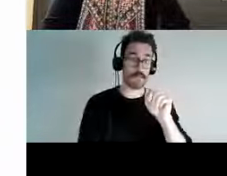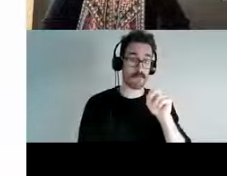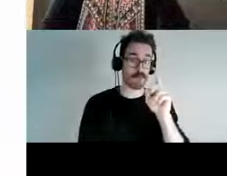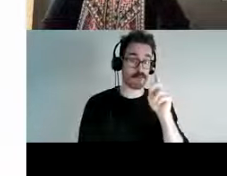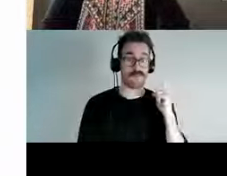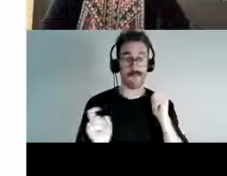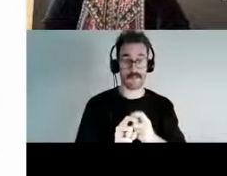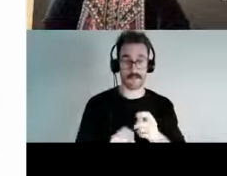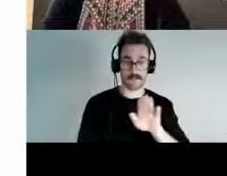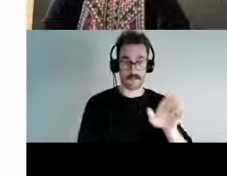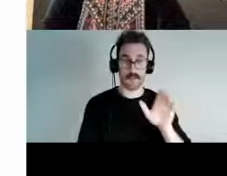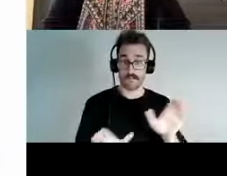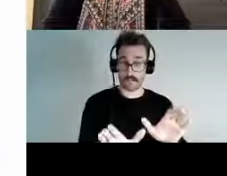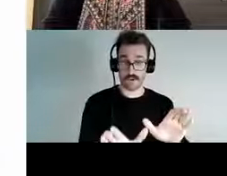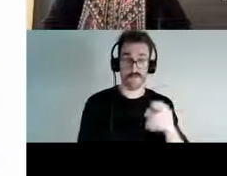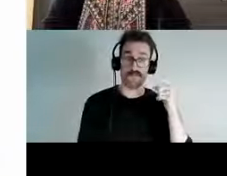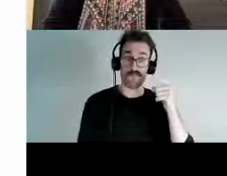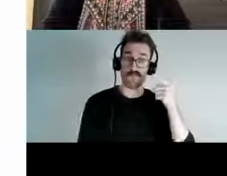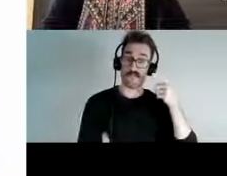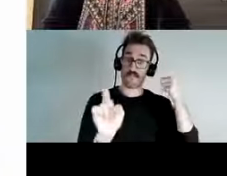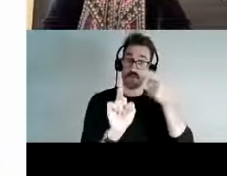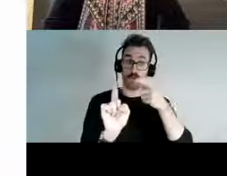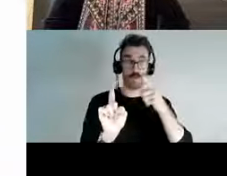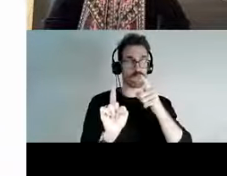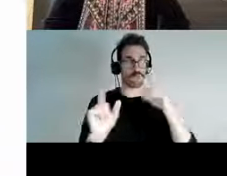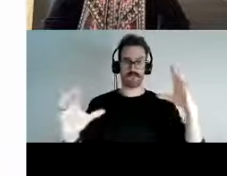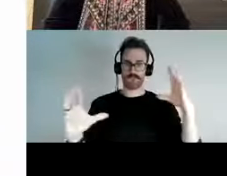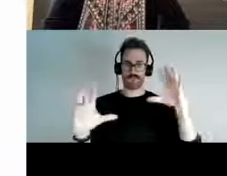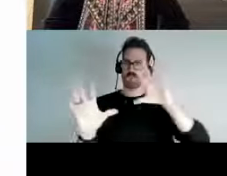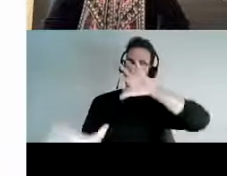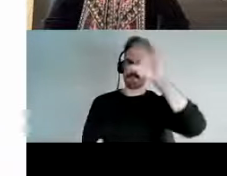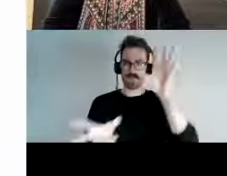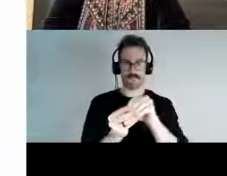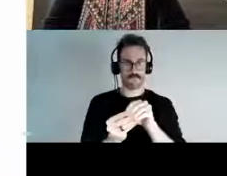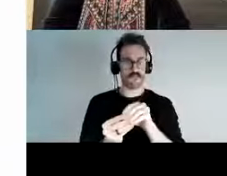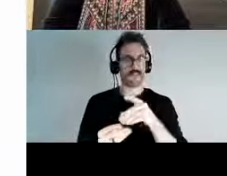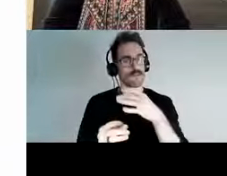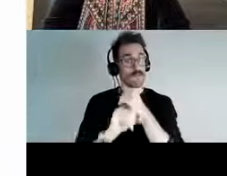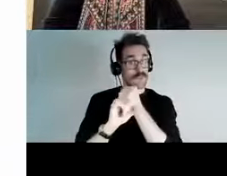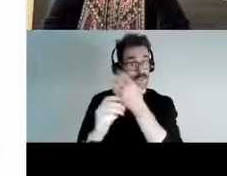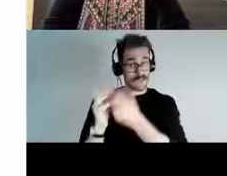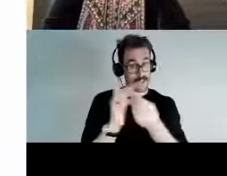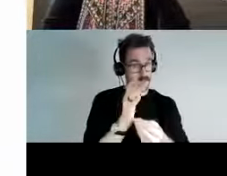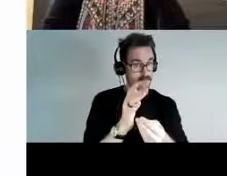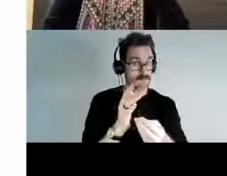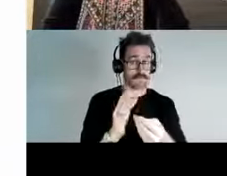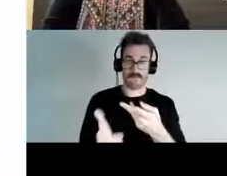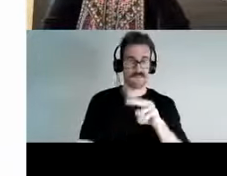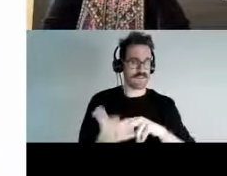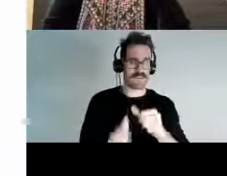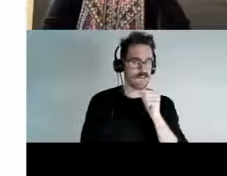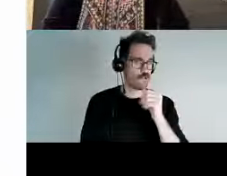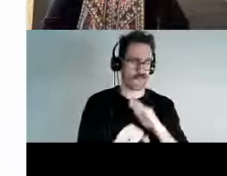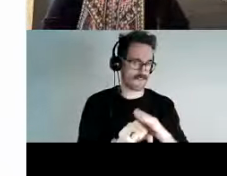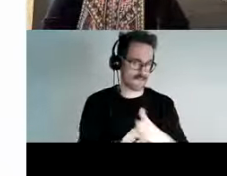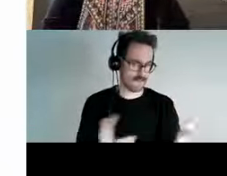is not designed to comprehensively address existing protection gaps and is therefore not sufficient. Now, some argue